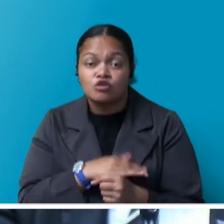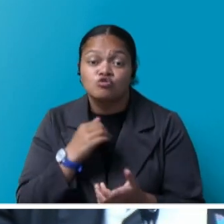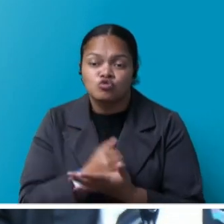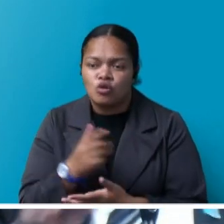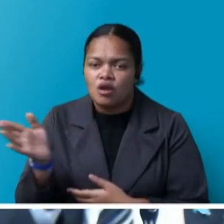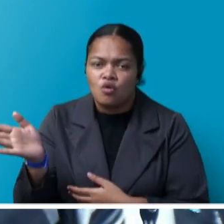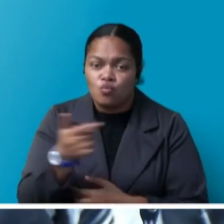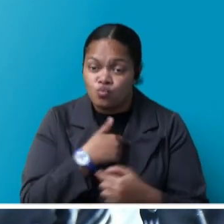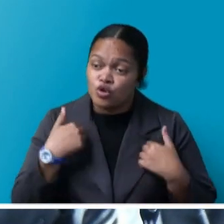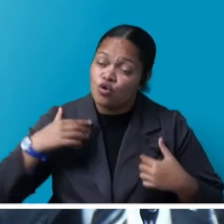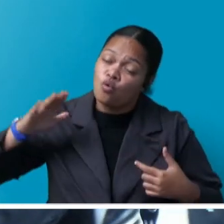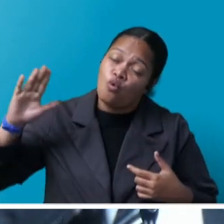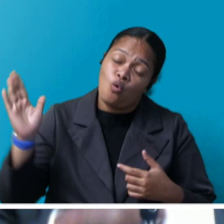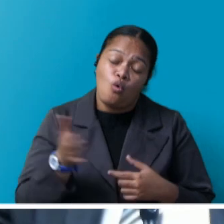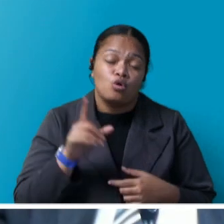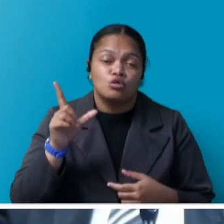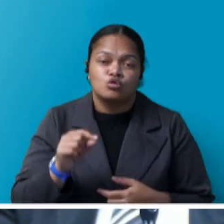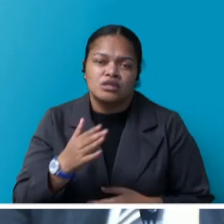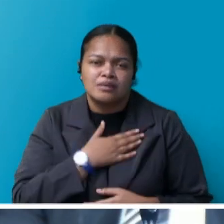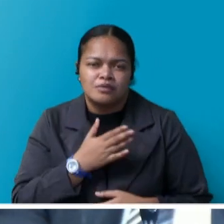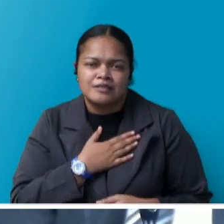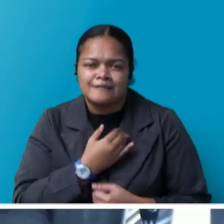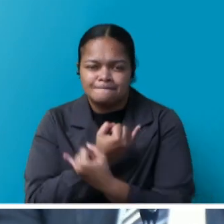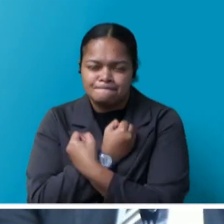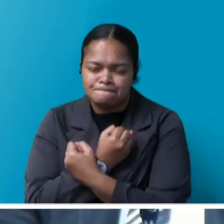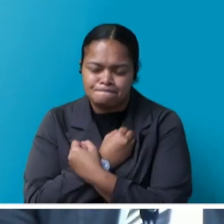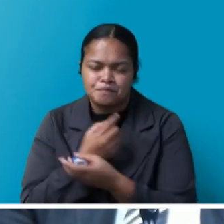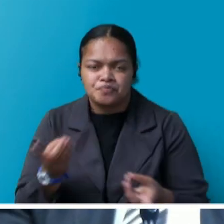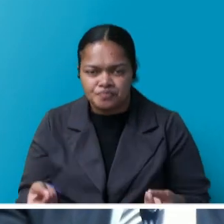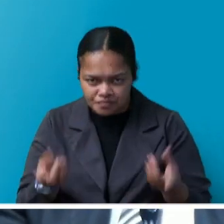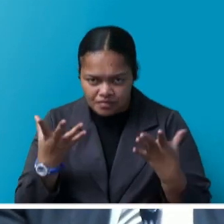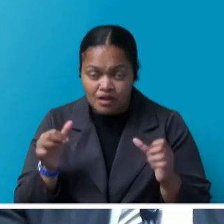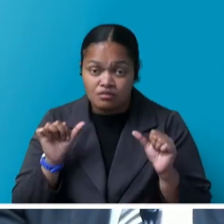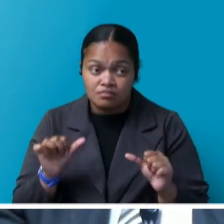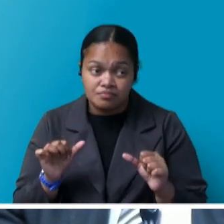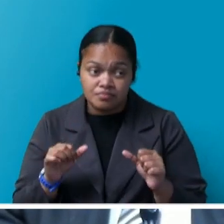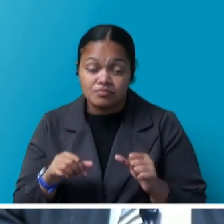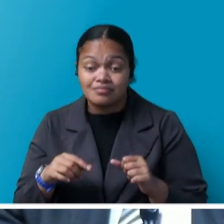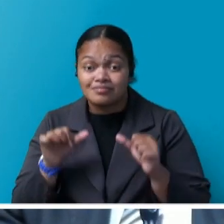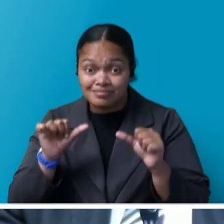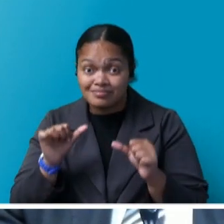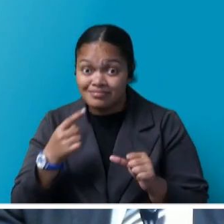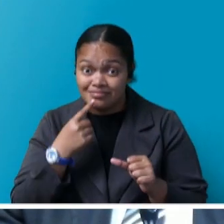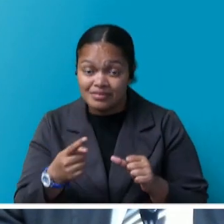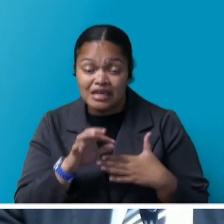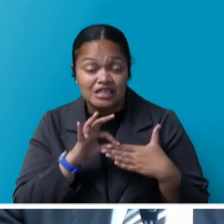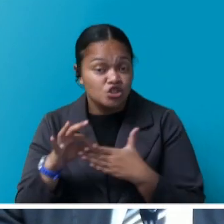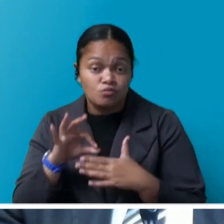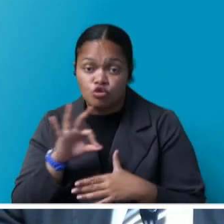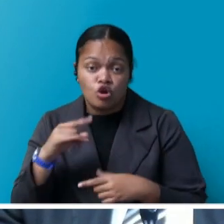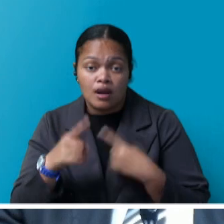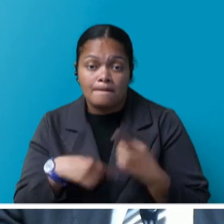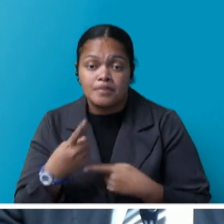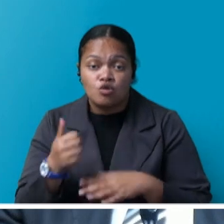do, to serve with humility, integrity, and dedication. As the President graciously stated, leadership is not about holding